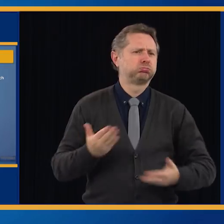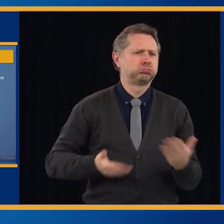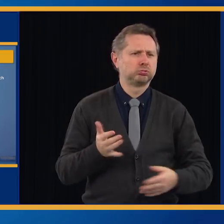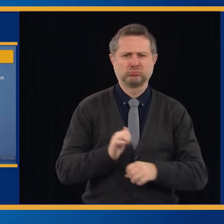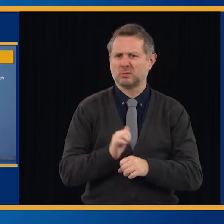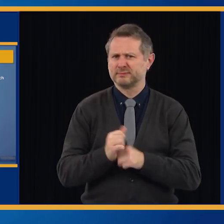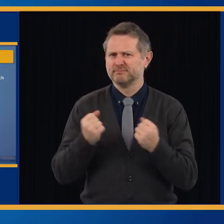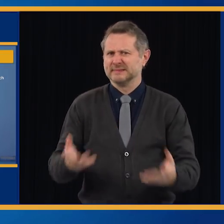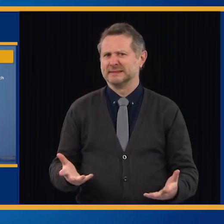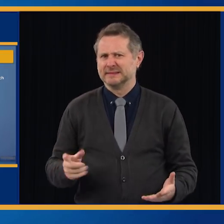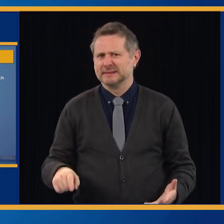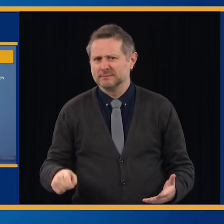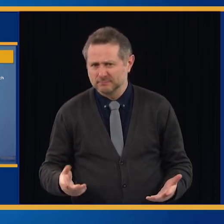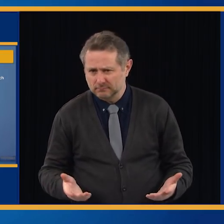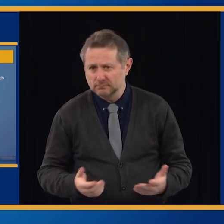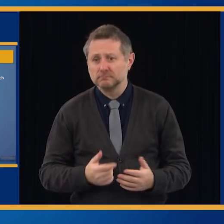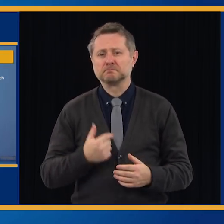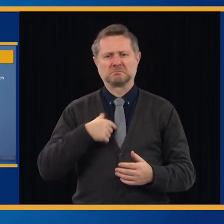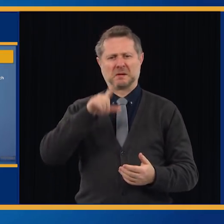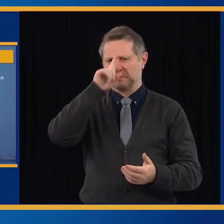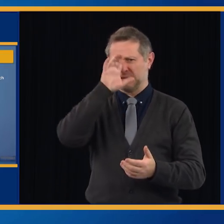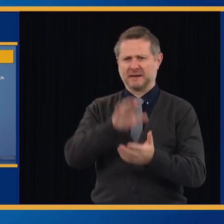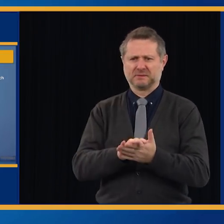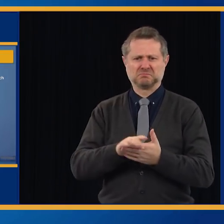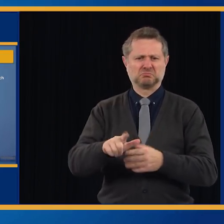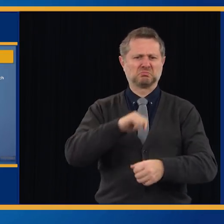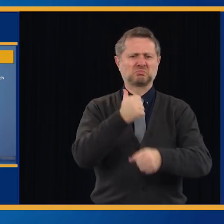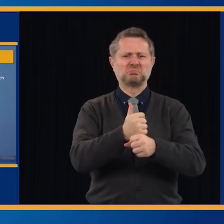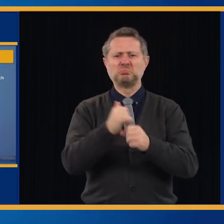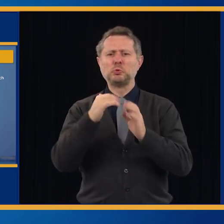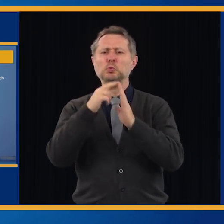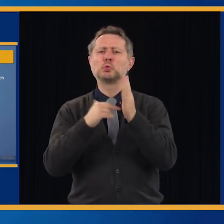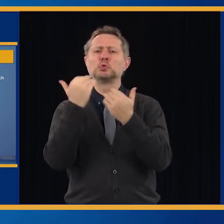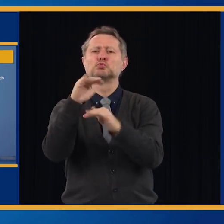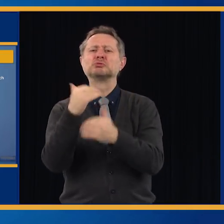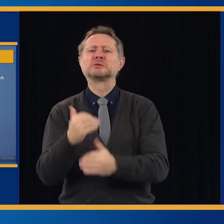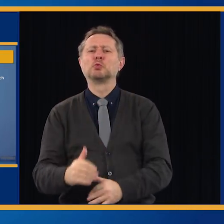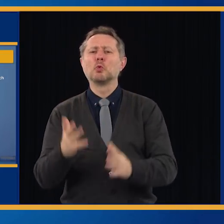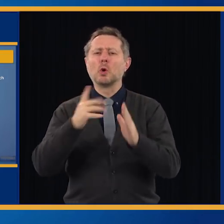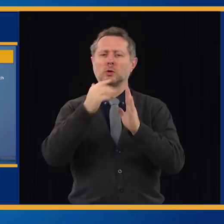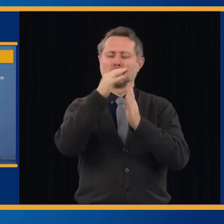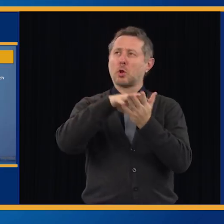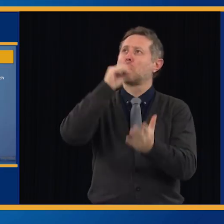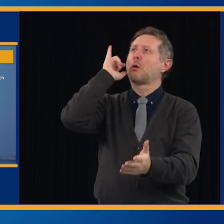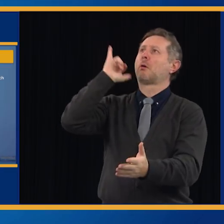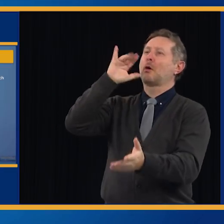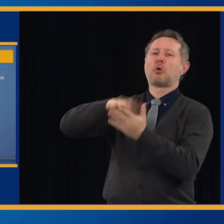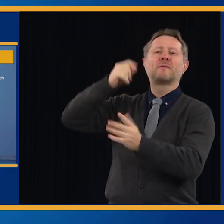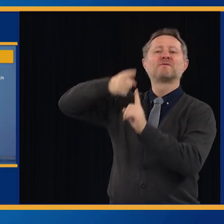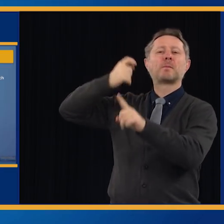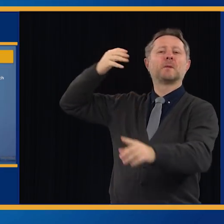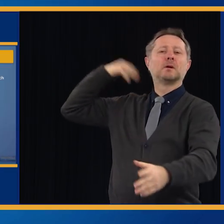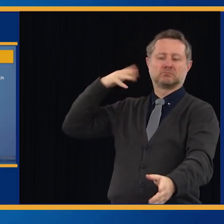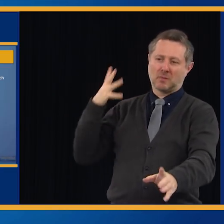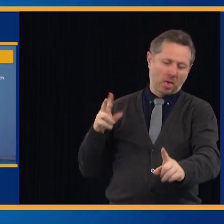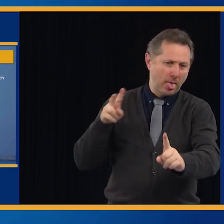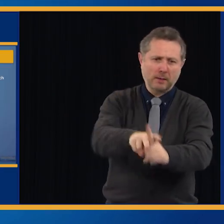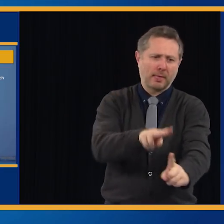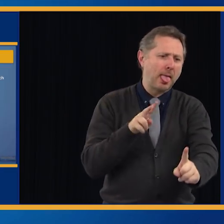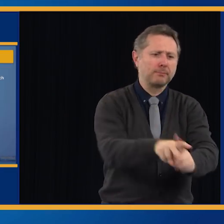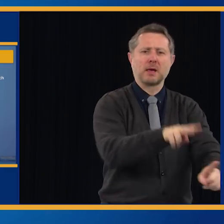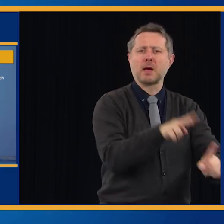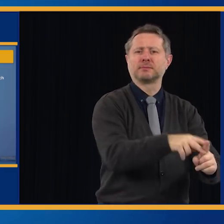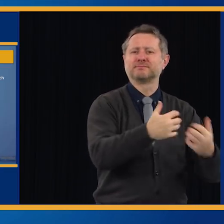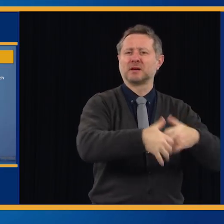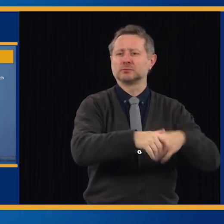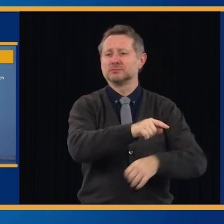believe you can put the right precautions in place and learn the lessons from where we have been. And say to those